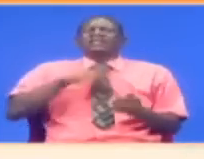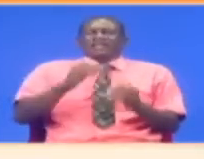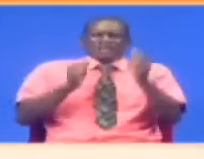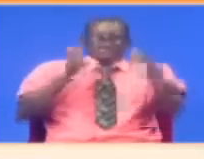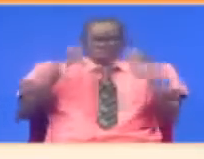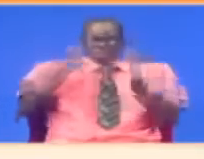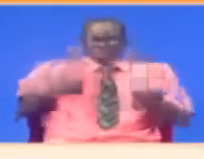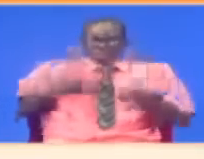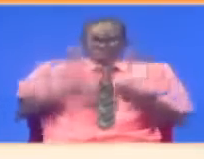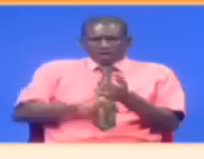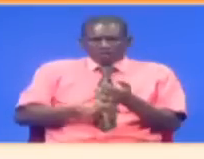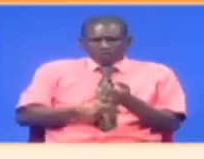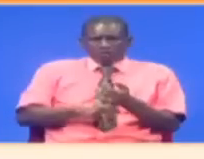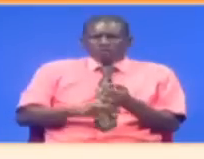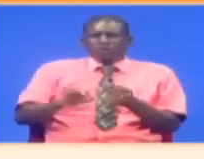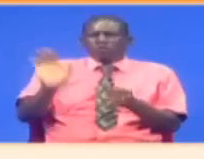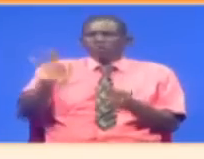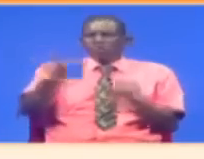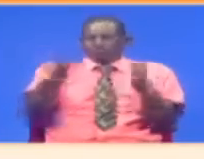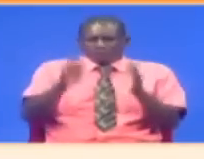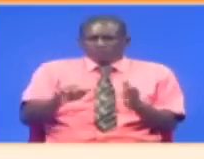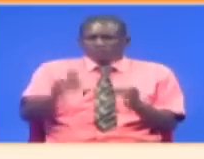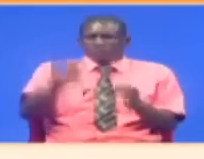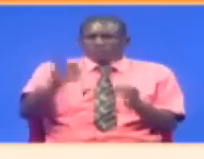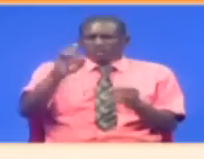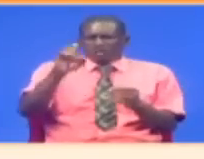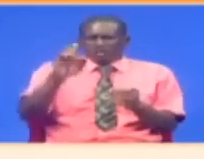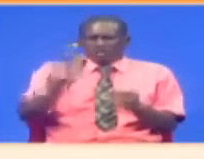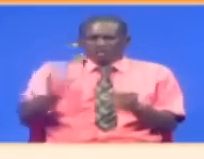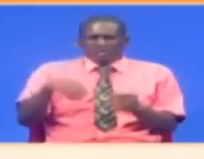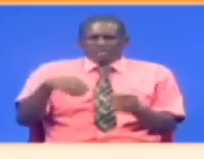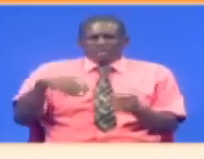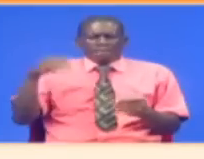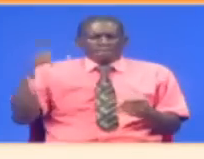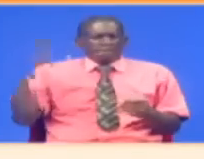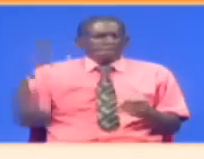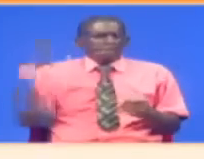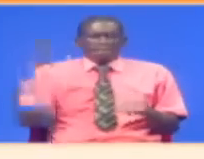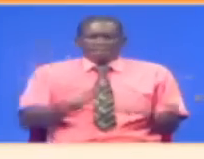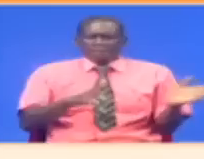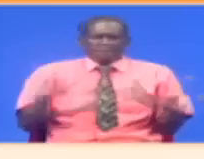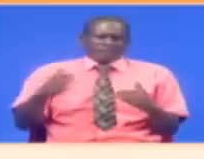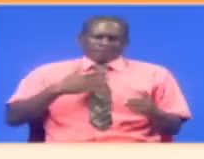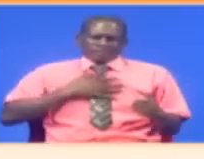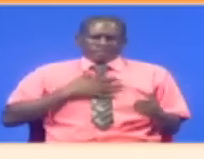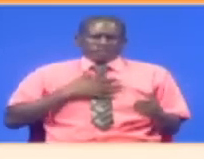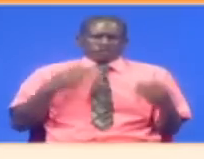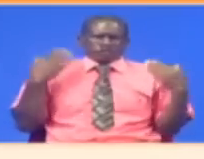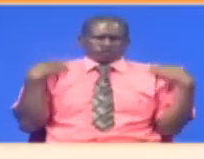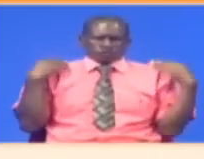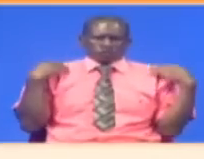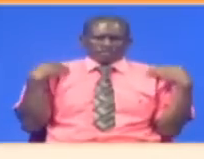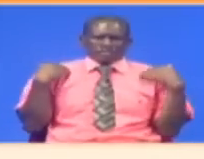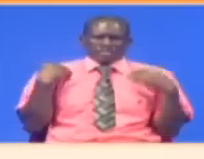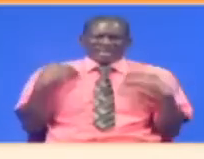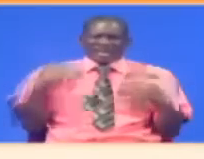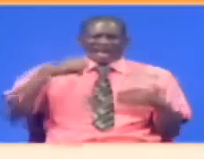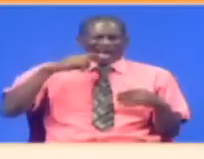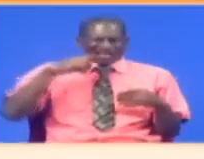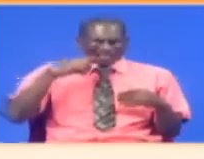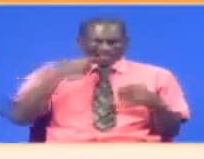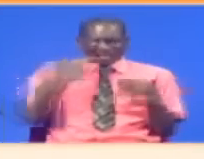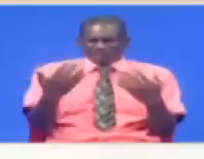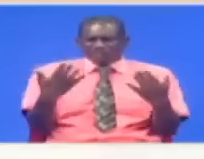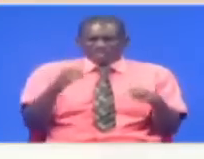wife, local musician Violet Asale, bit his chest, shoulder and bit off his finger in their